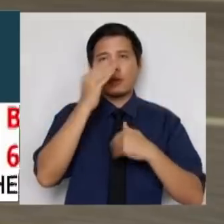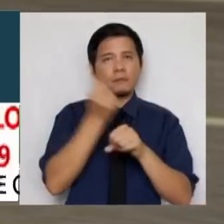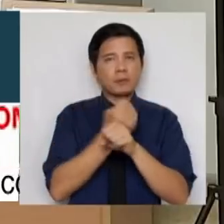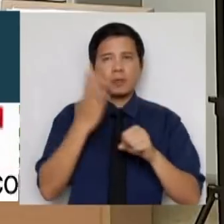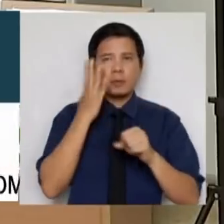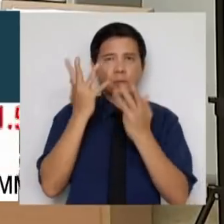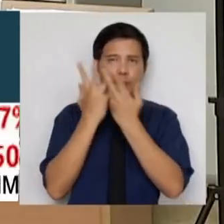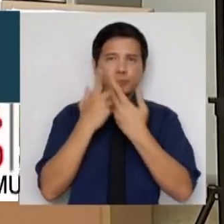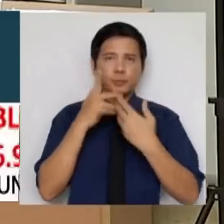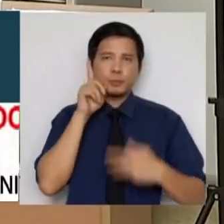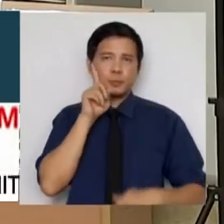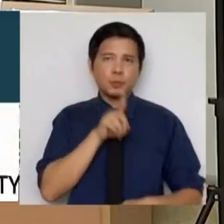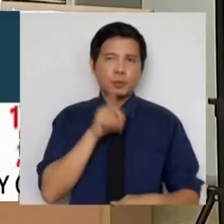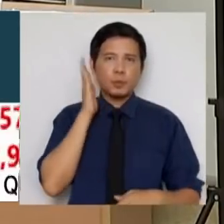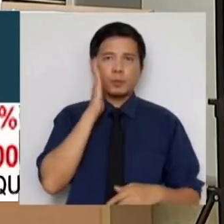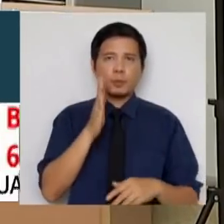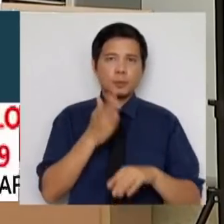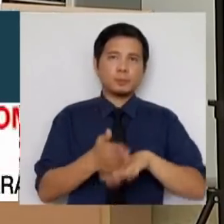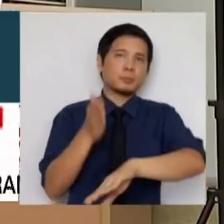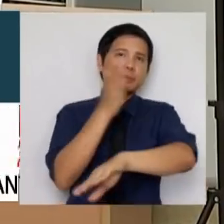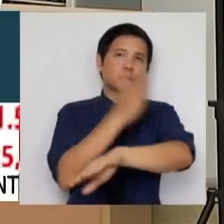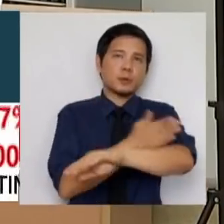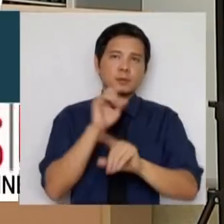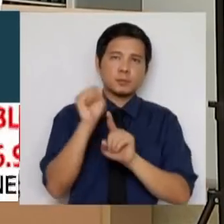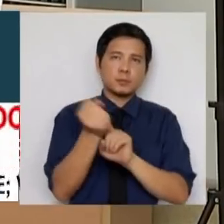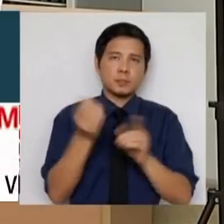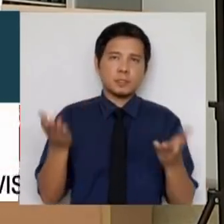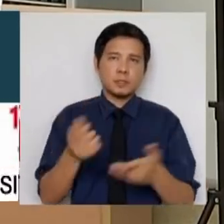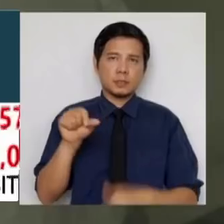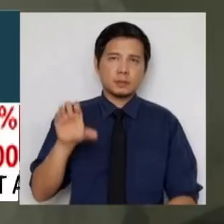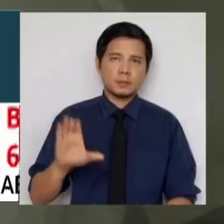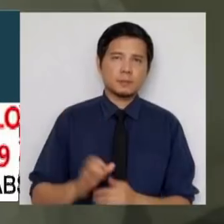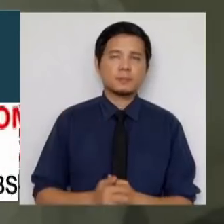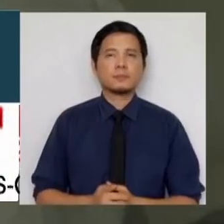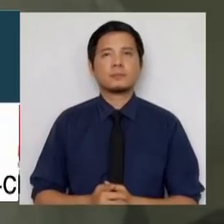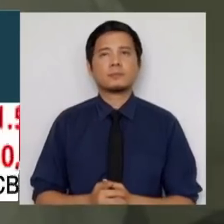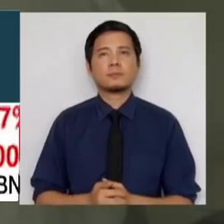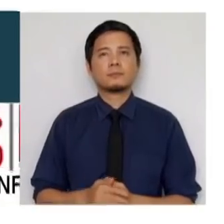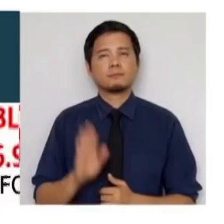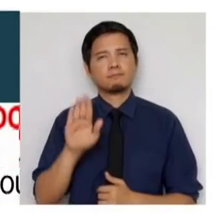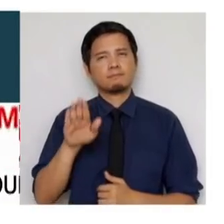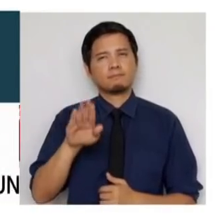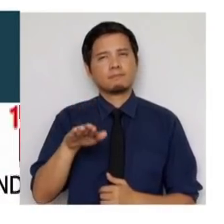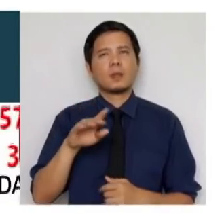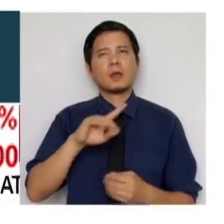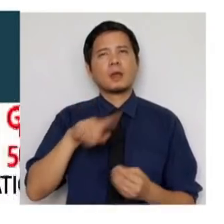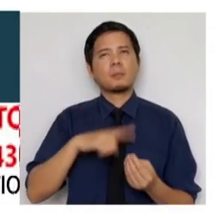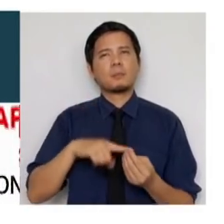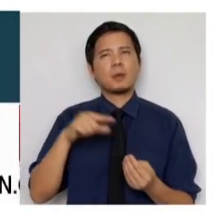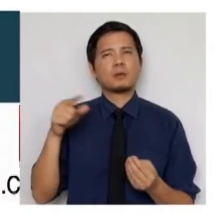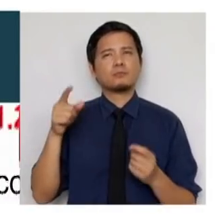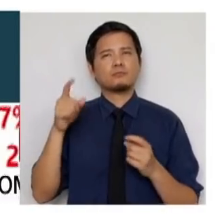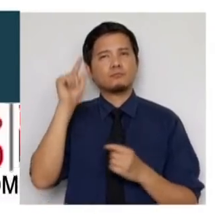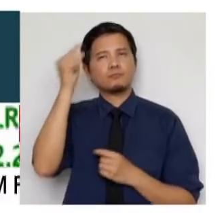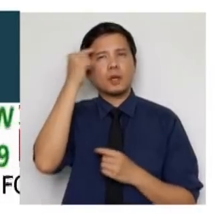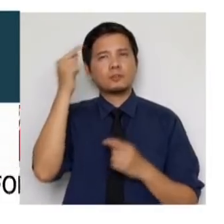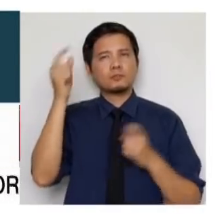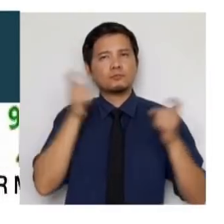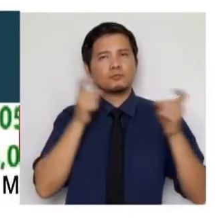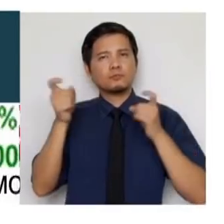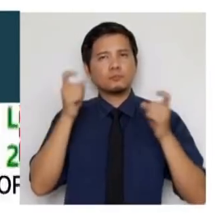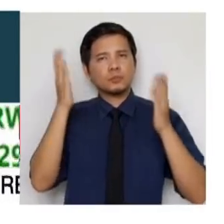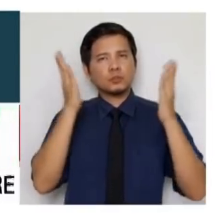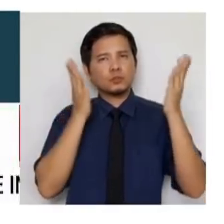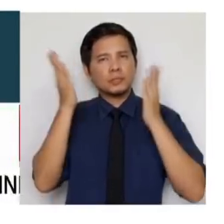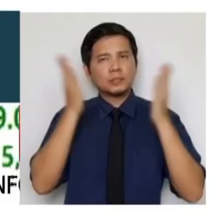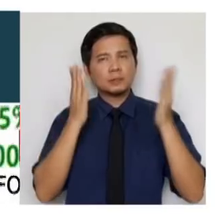help lower the number further here in Quezon City. What about government services, Mayor Belmonte? Let's talk about that. How many of the